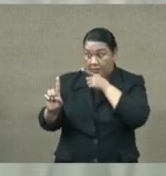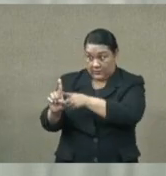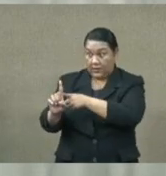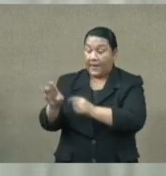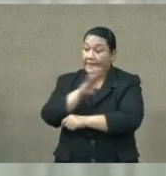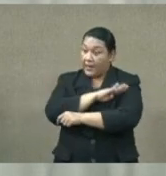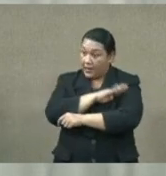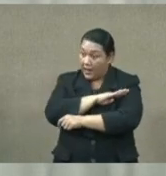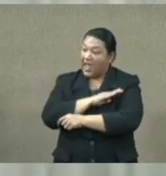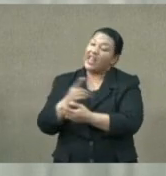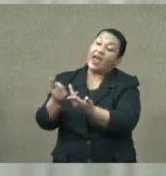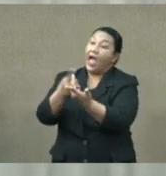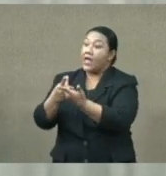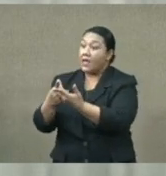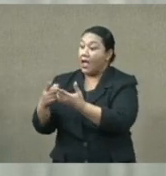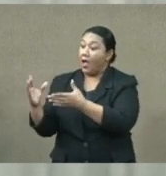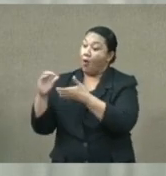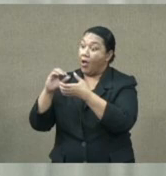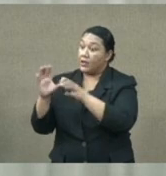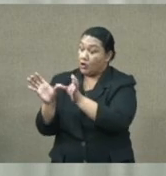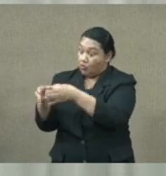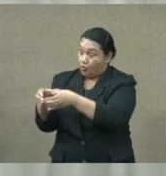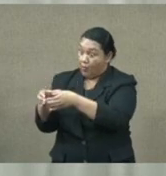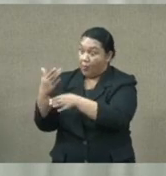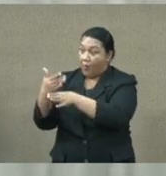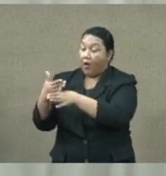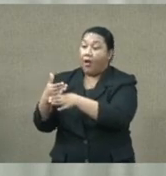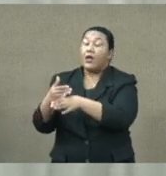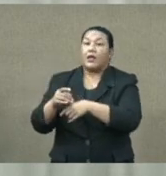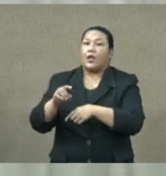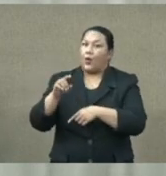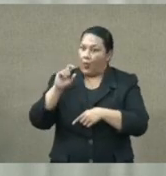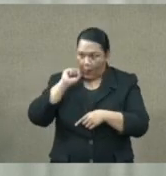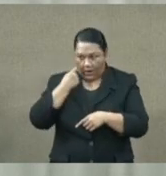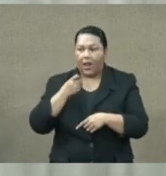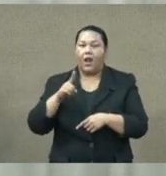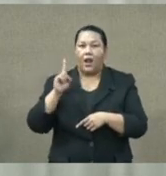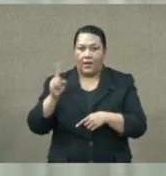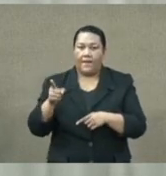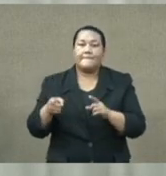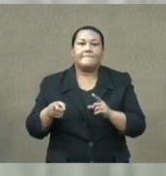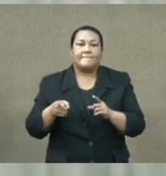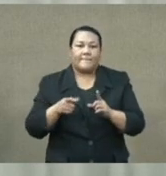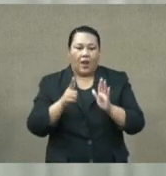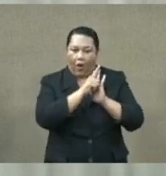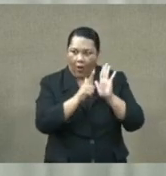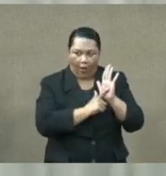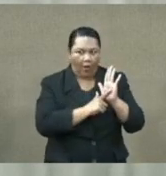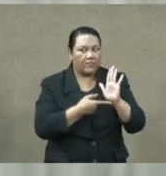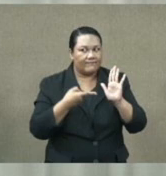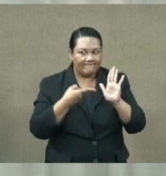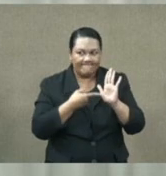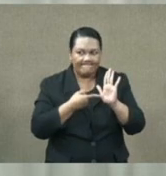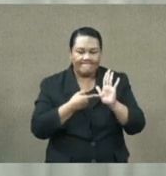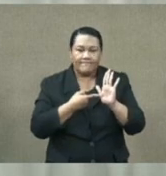be prepared to face the consequences within the law. You will have read this week about the